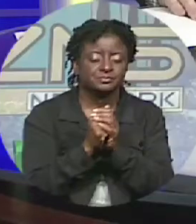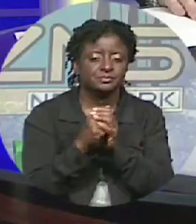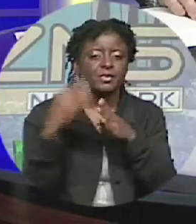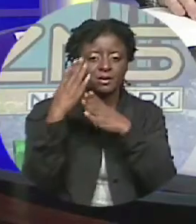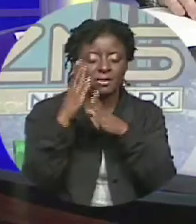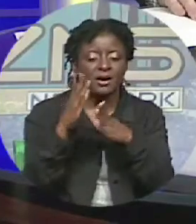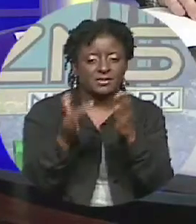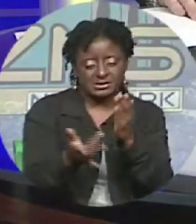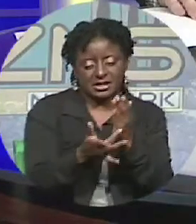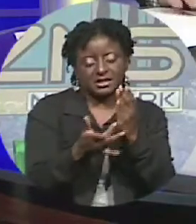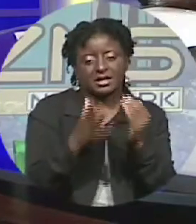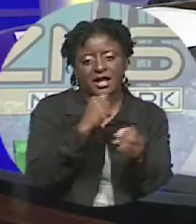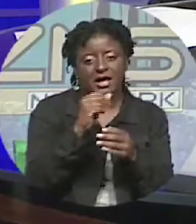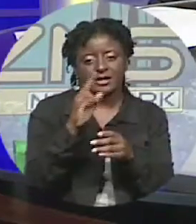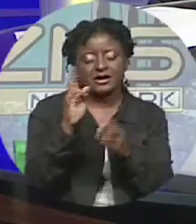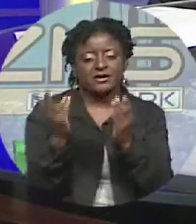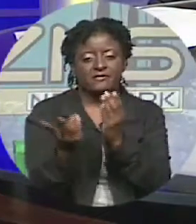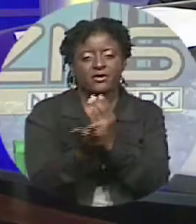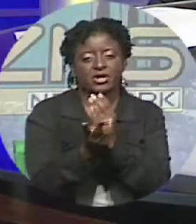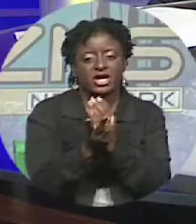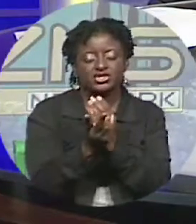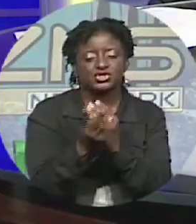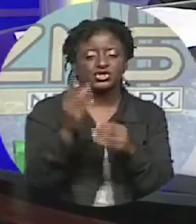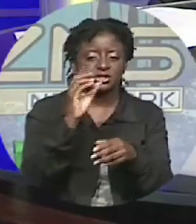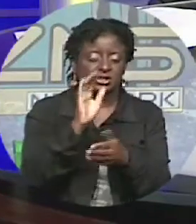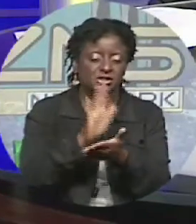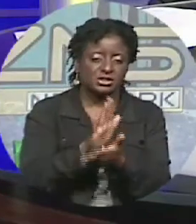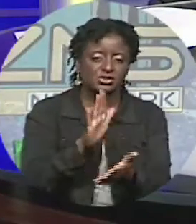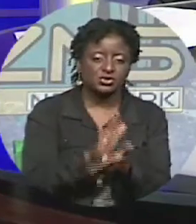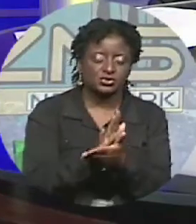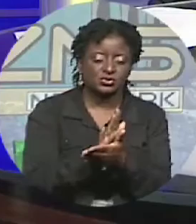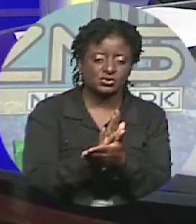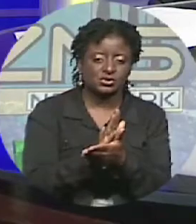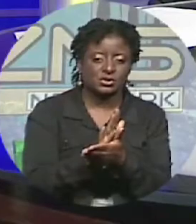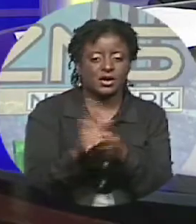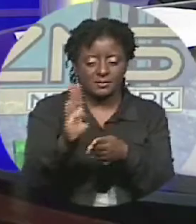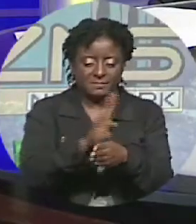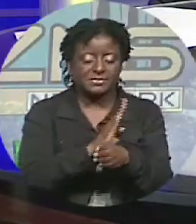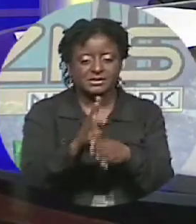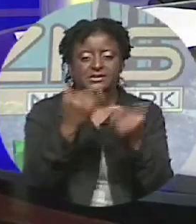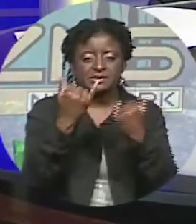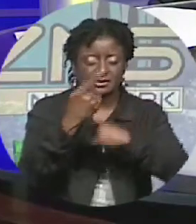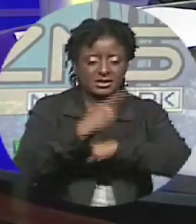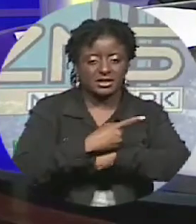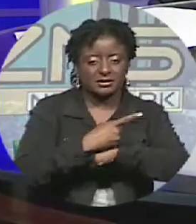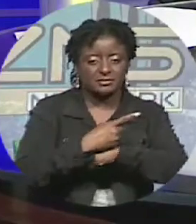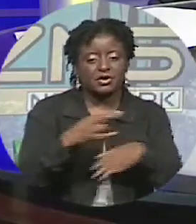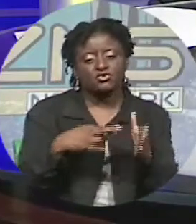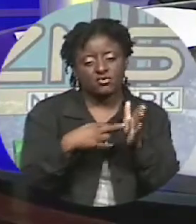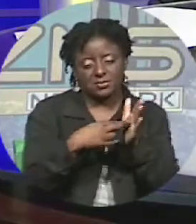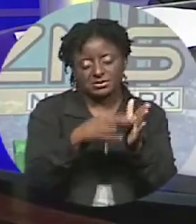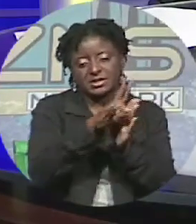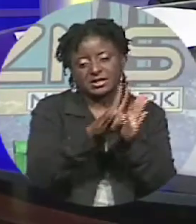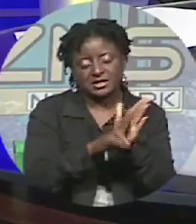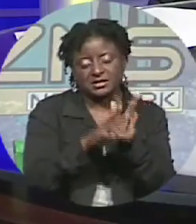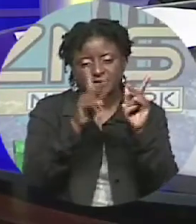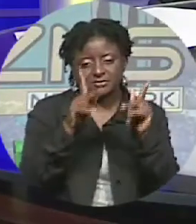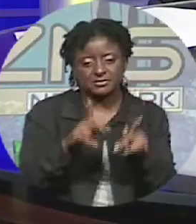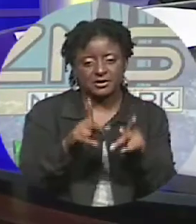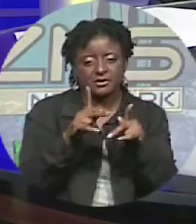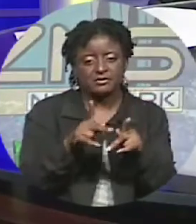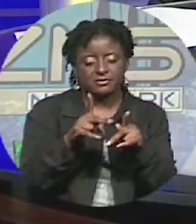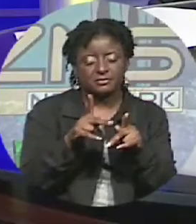Well, the Bahamas Technical and Vocational Institute was a hive of activity today as representatives from colleges and universities from